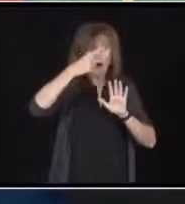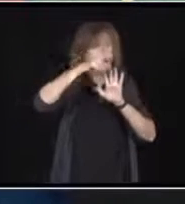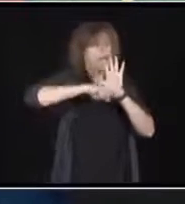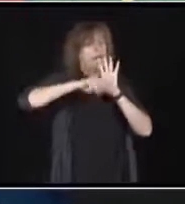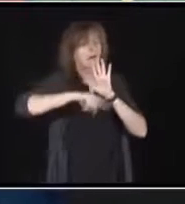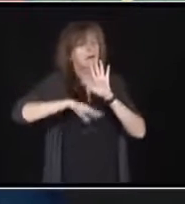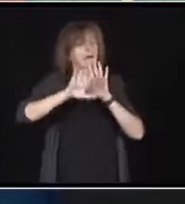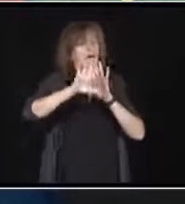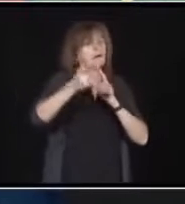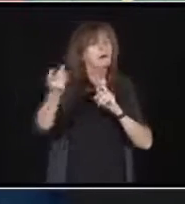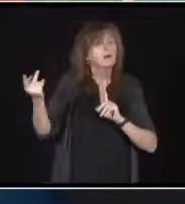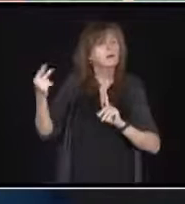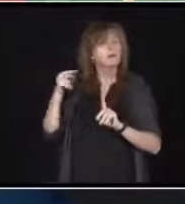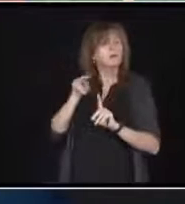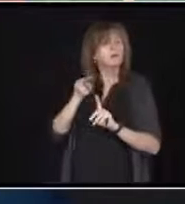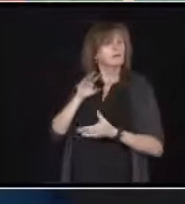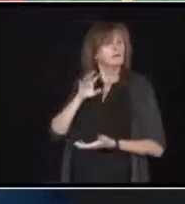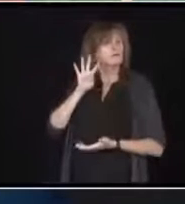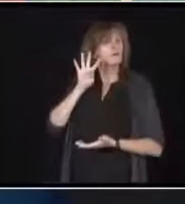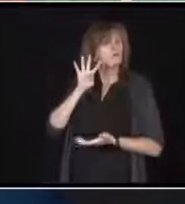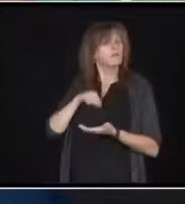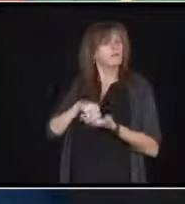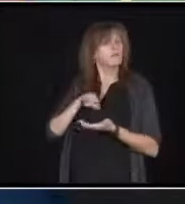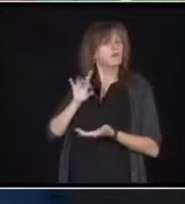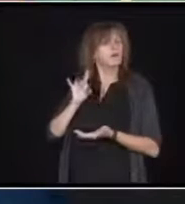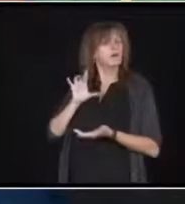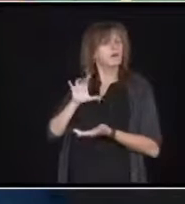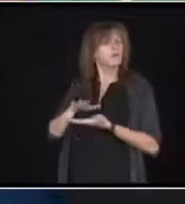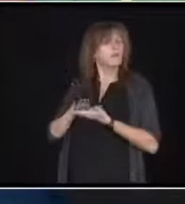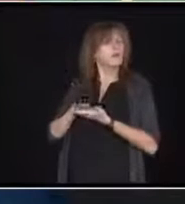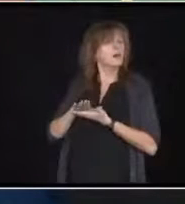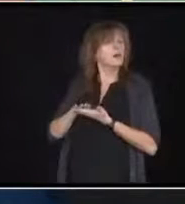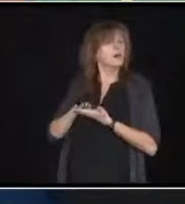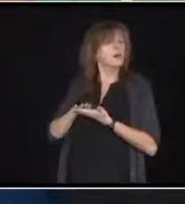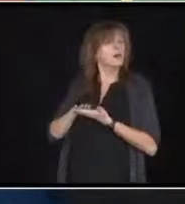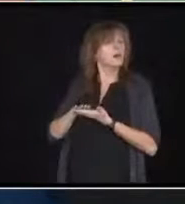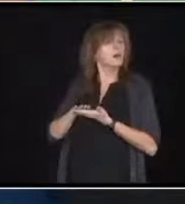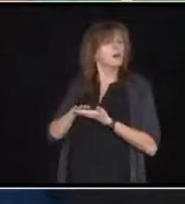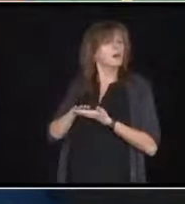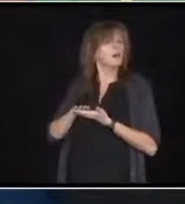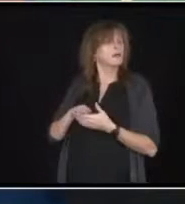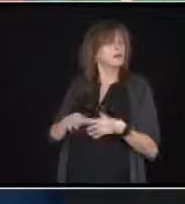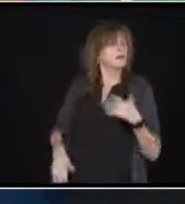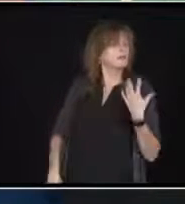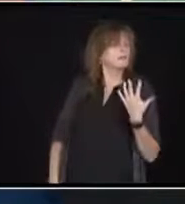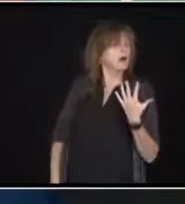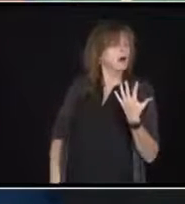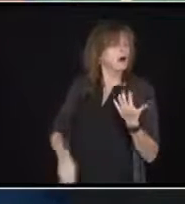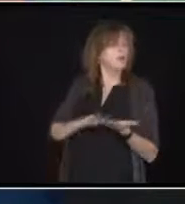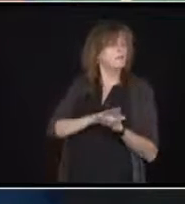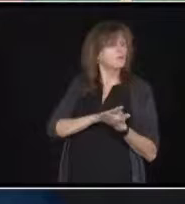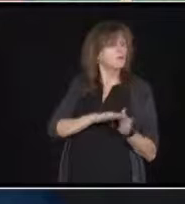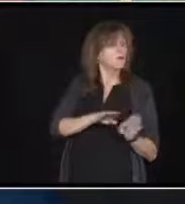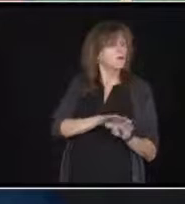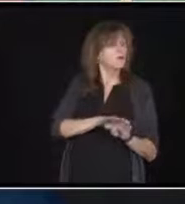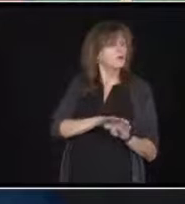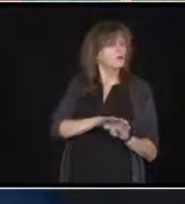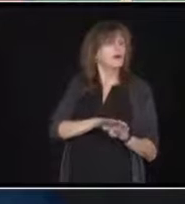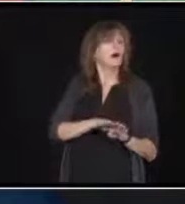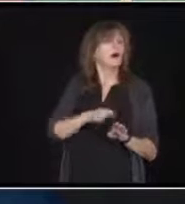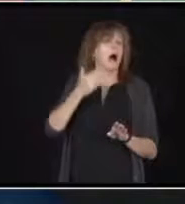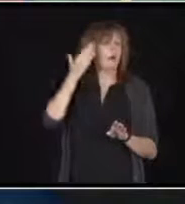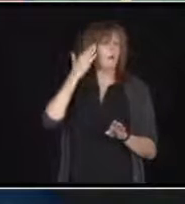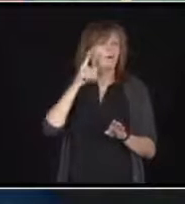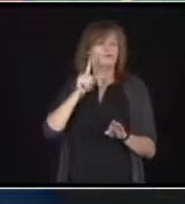4,800 schools. And there's 5 schools that had to close, and believe me, that's 5 too many.